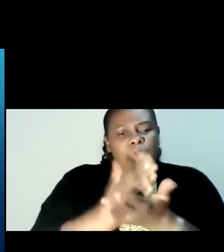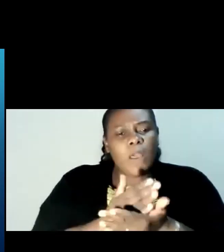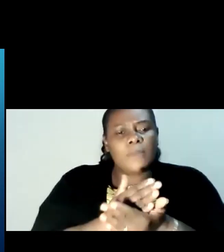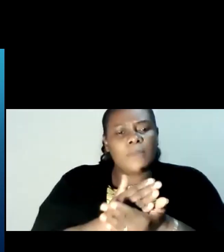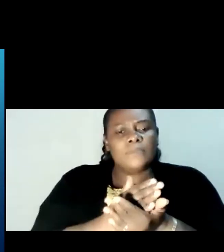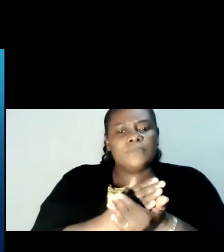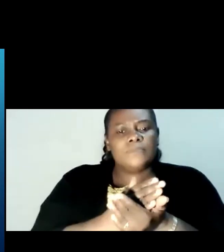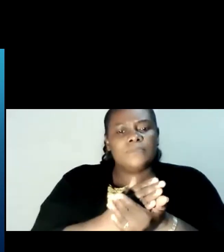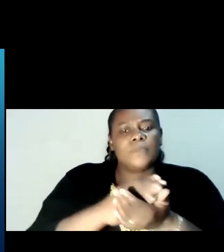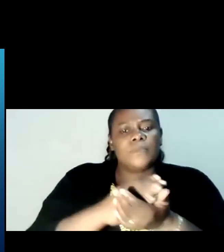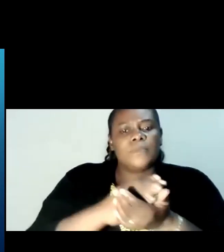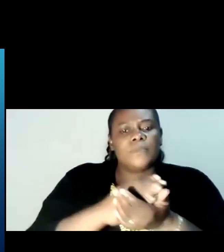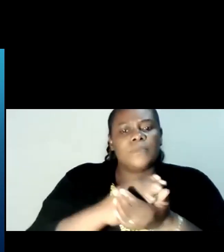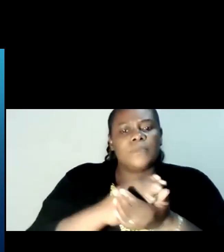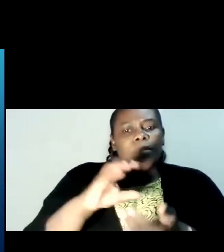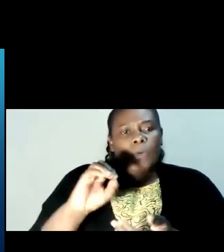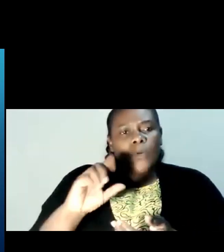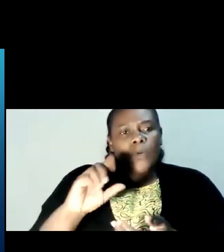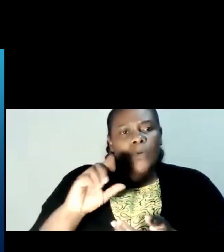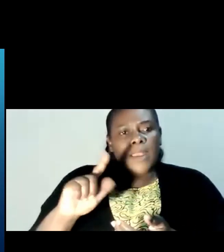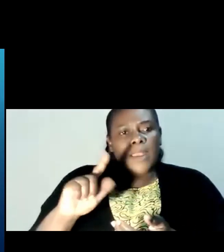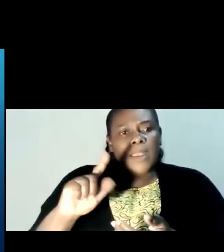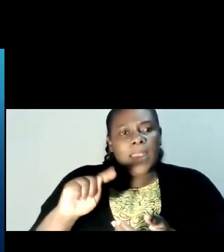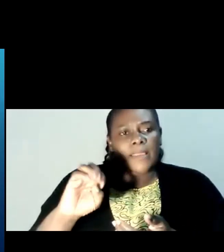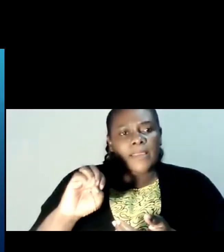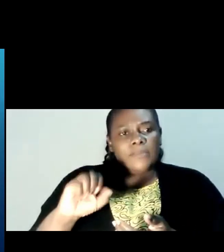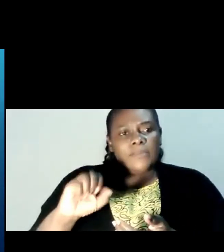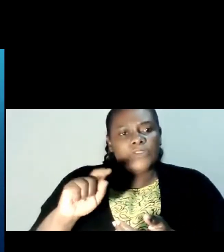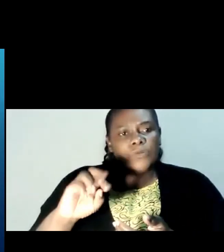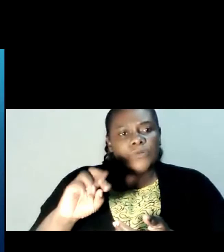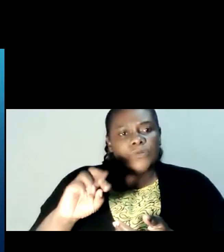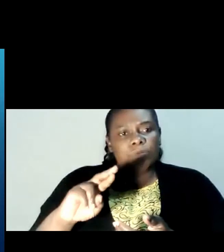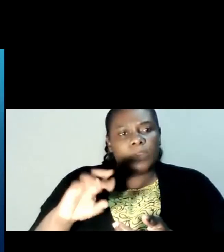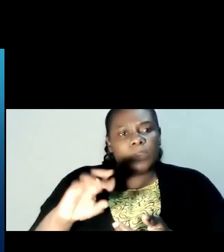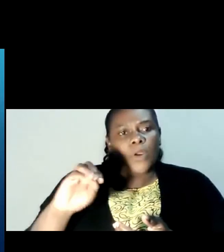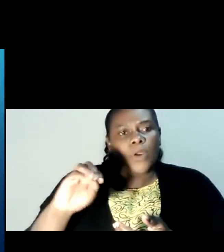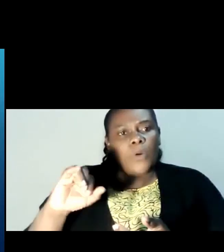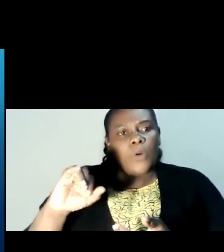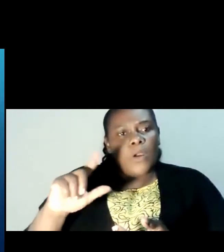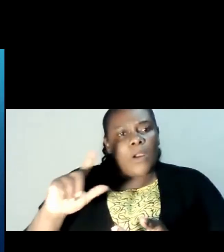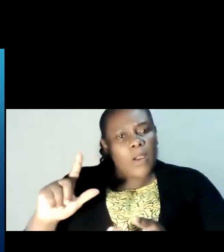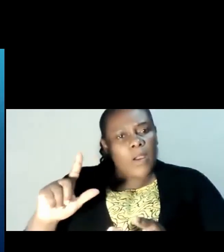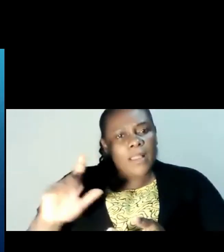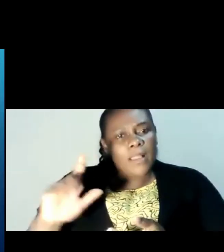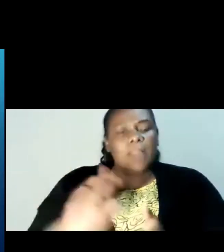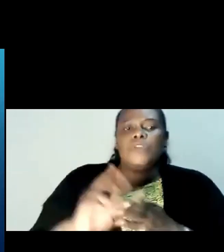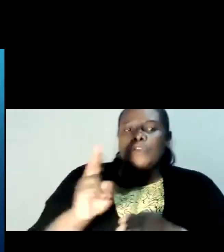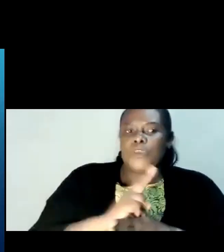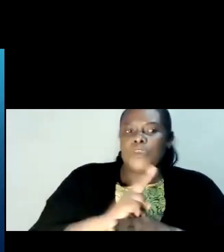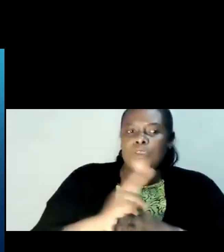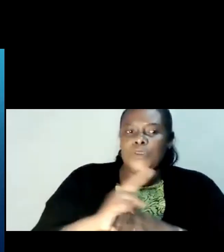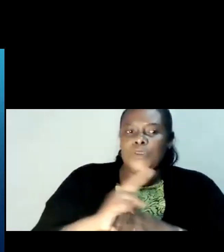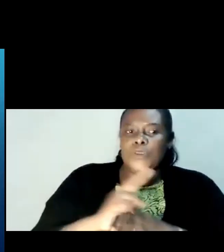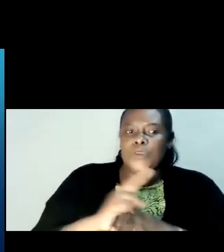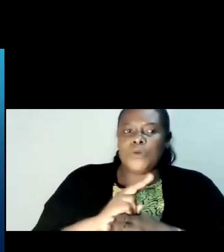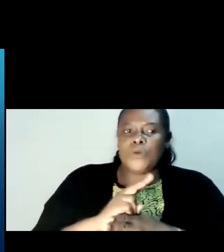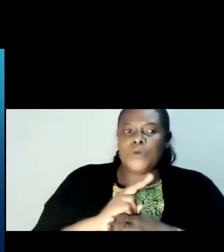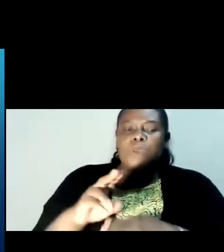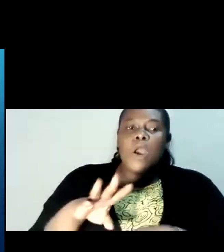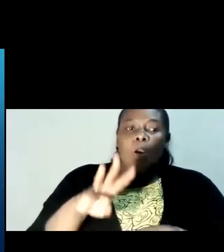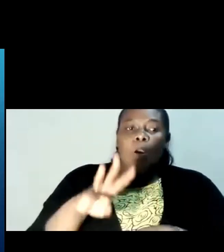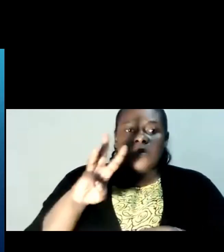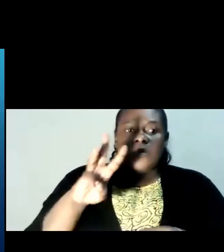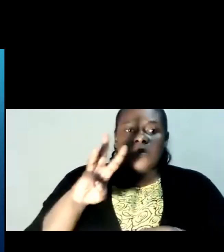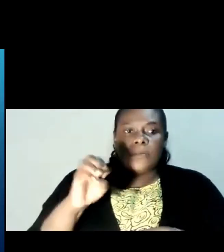whole grains, so you can choose to use like whole grain bread, using things like oats, oat flakes,